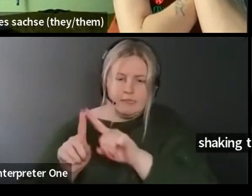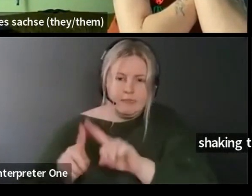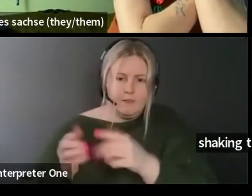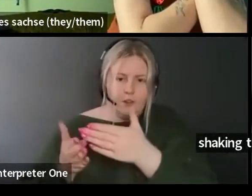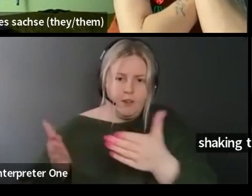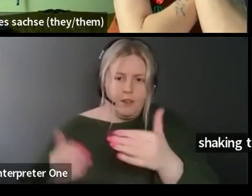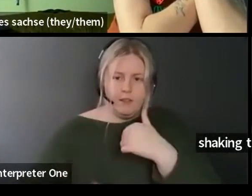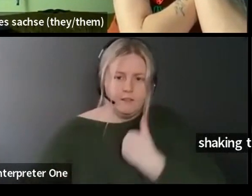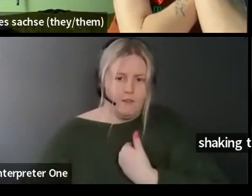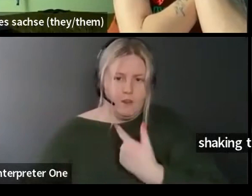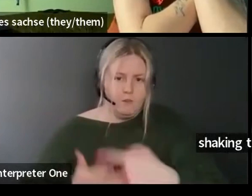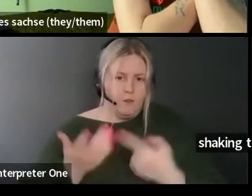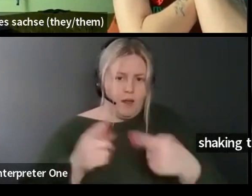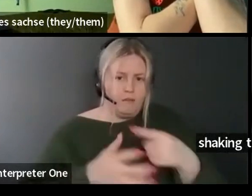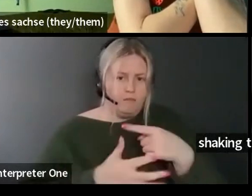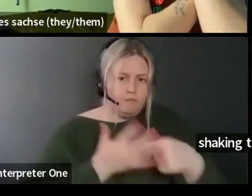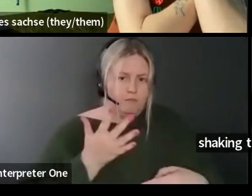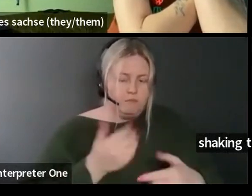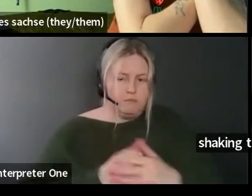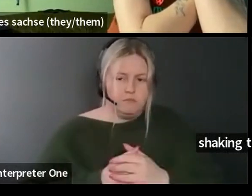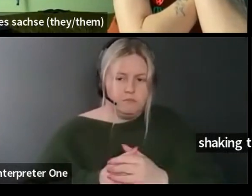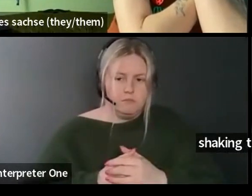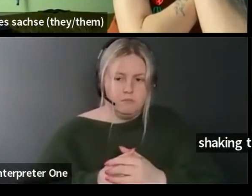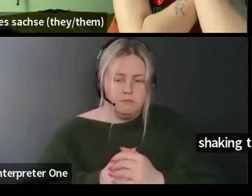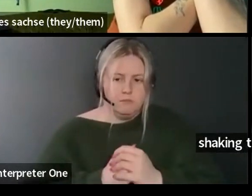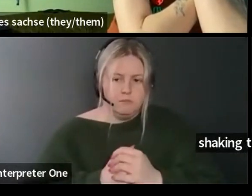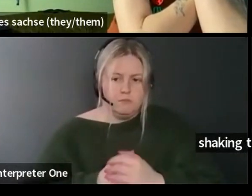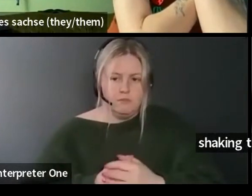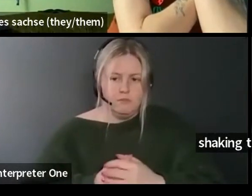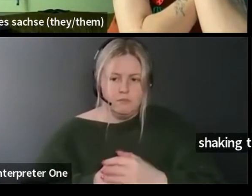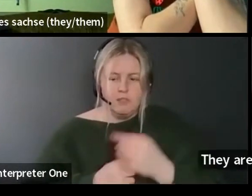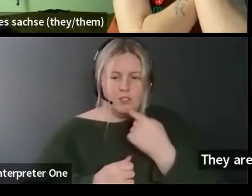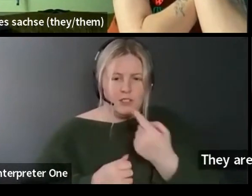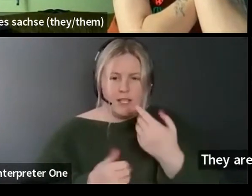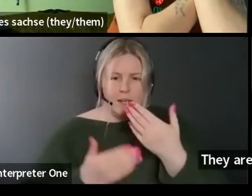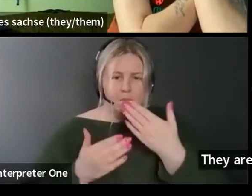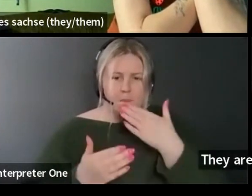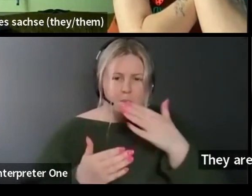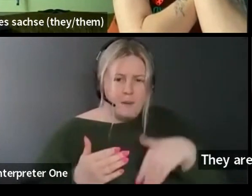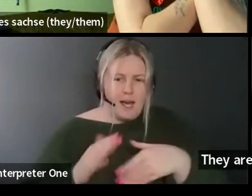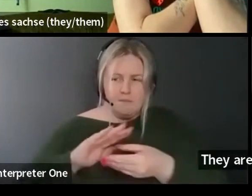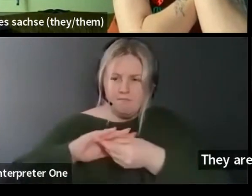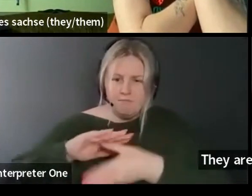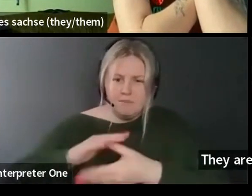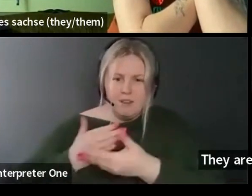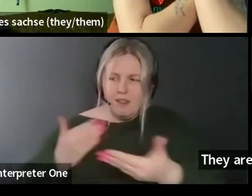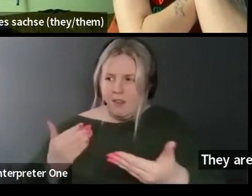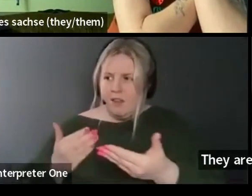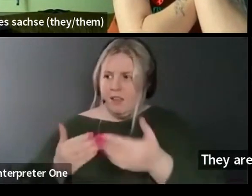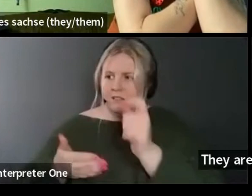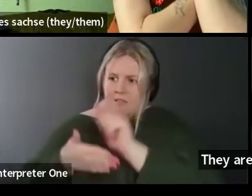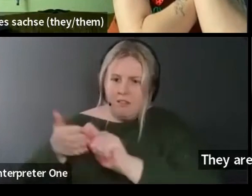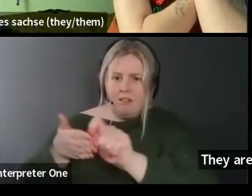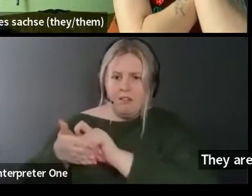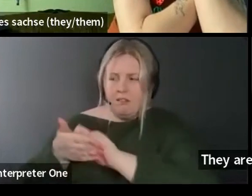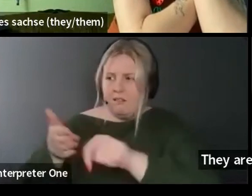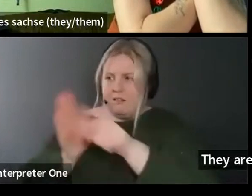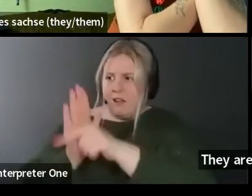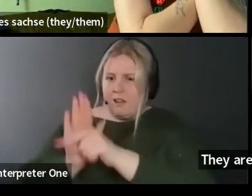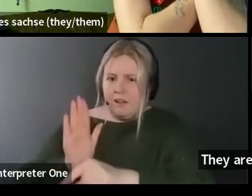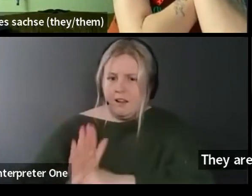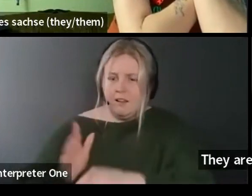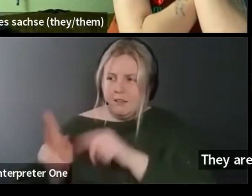what happened. Like they just say like you're like the scum of the earth and stuff like that, you know, like telling that to people, you know,